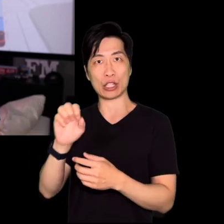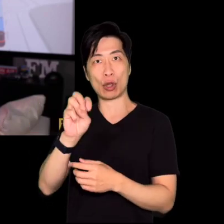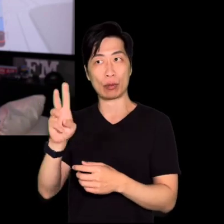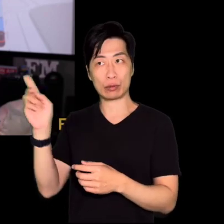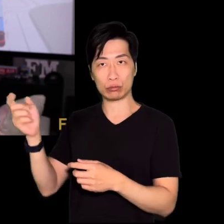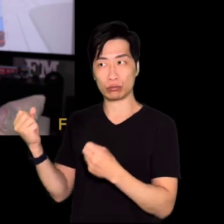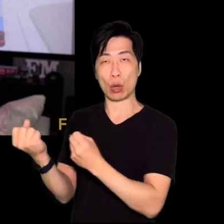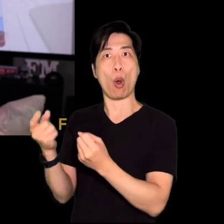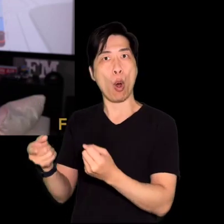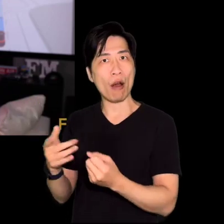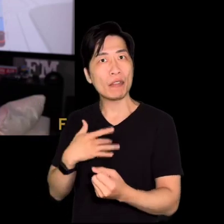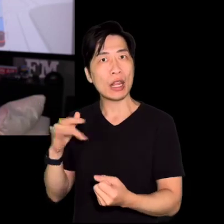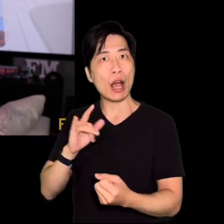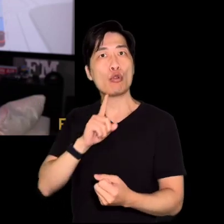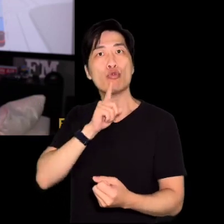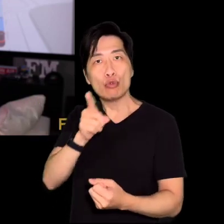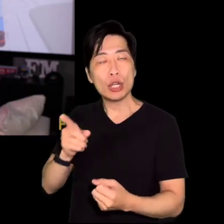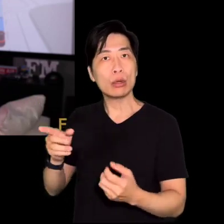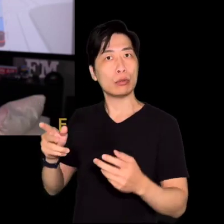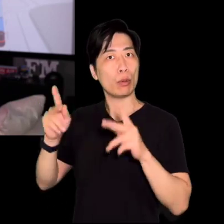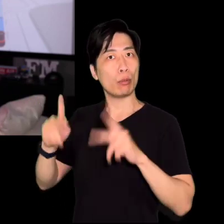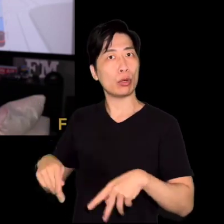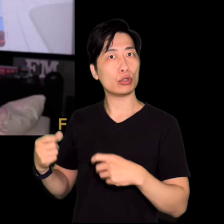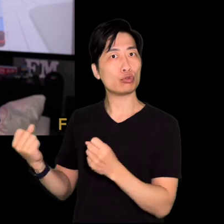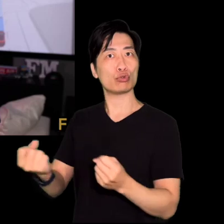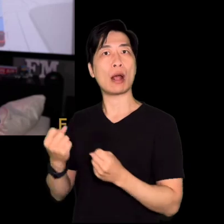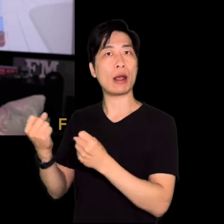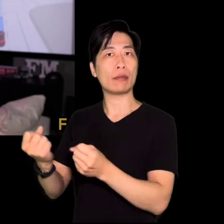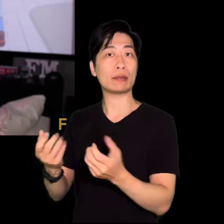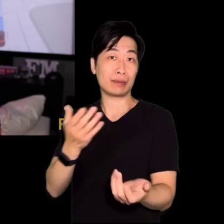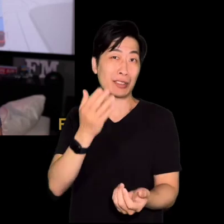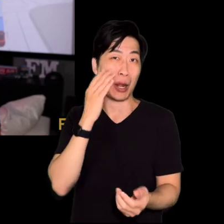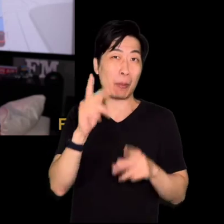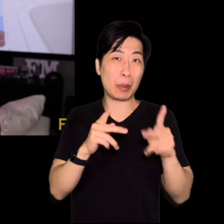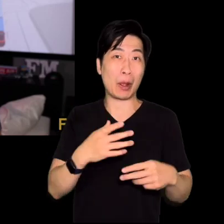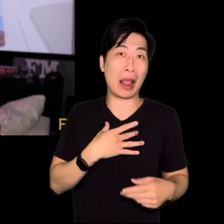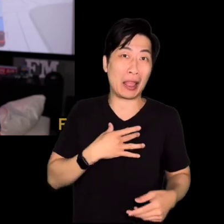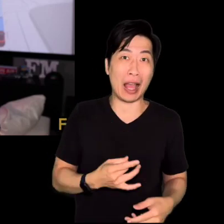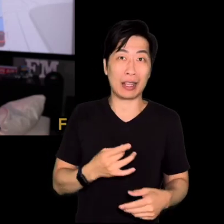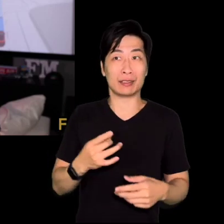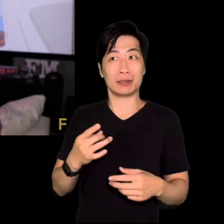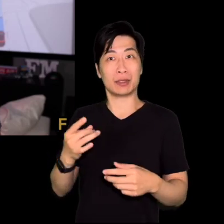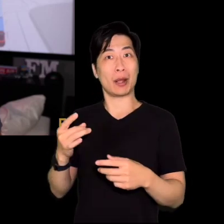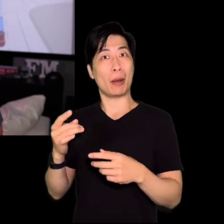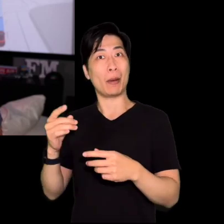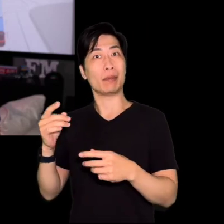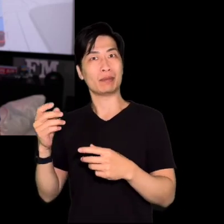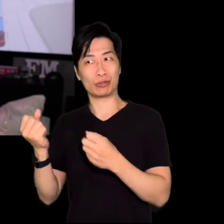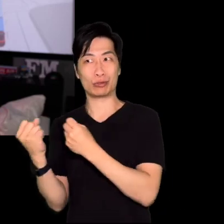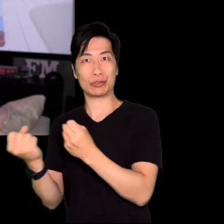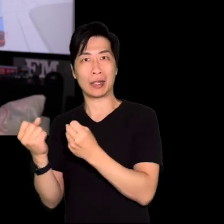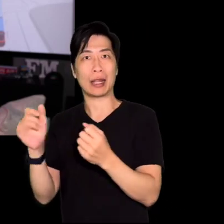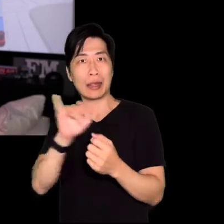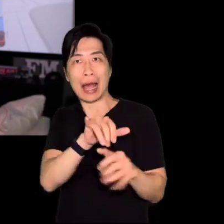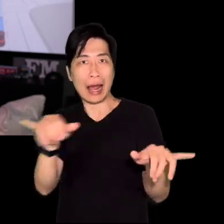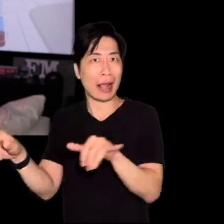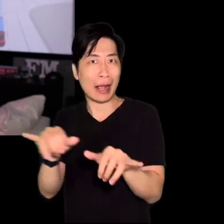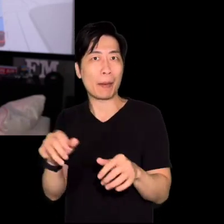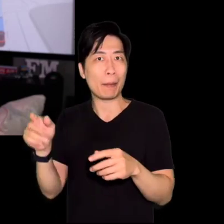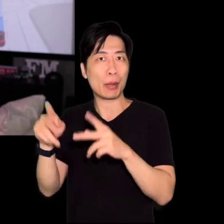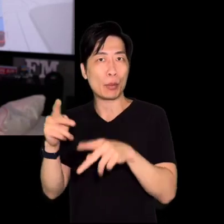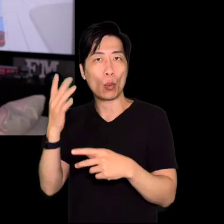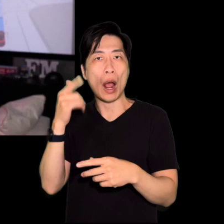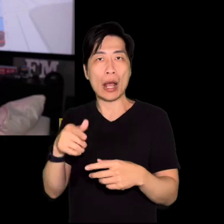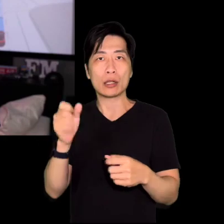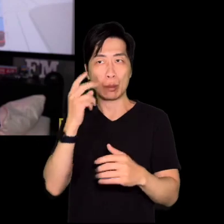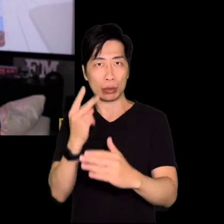hearing, is that the software is extremely human. It feels like a human, and humans like cars that are driven by humans because it's